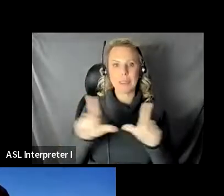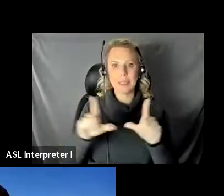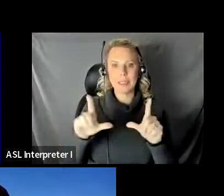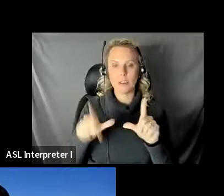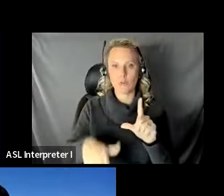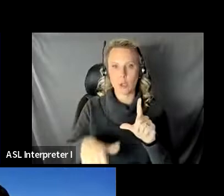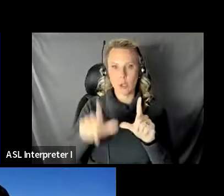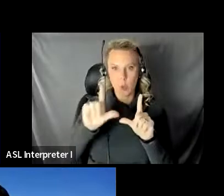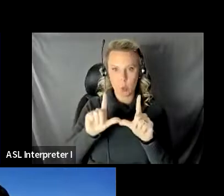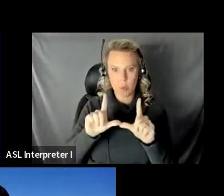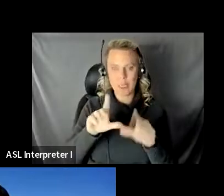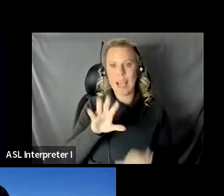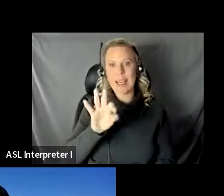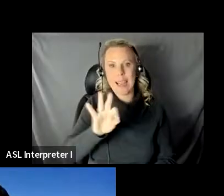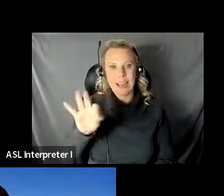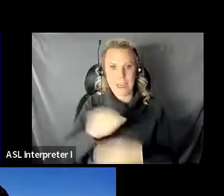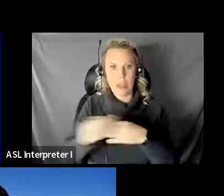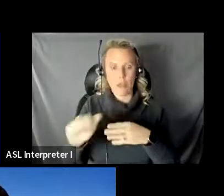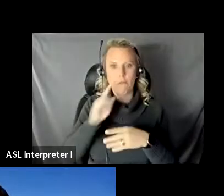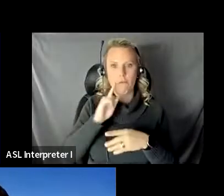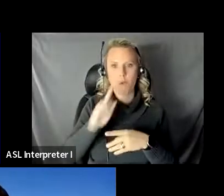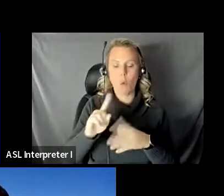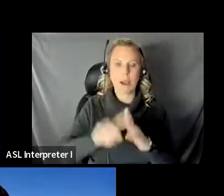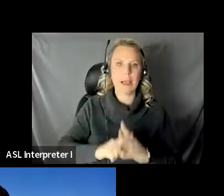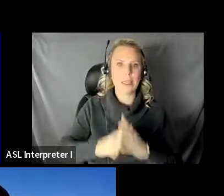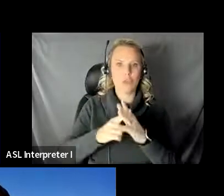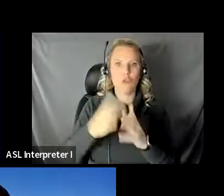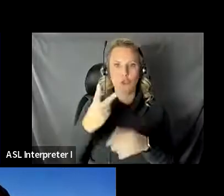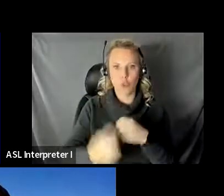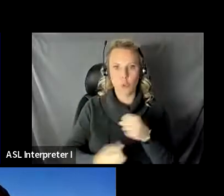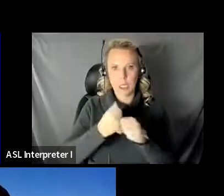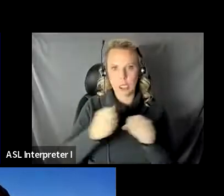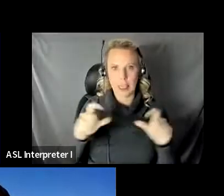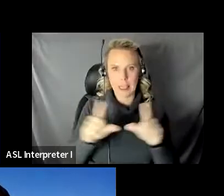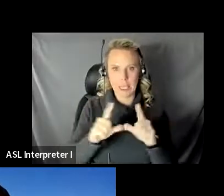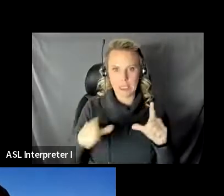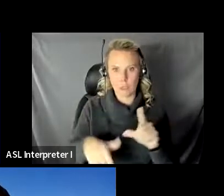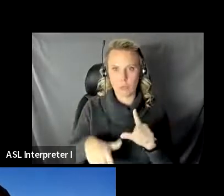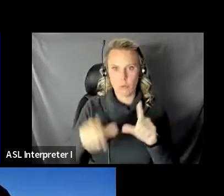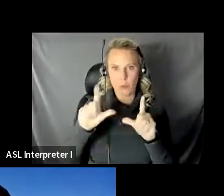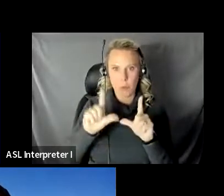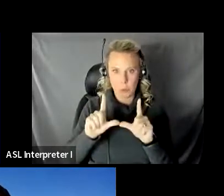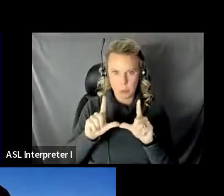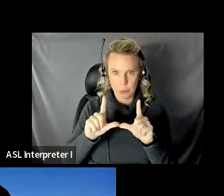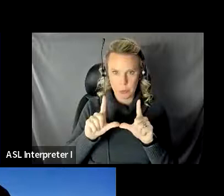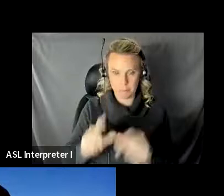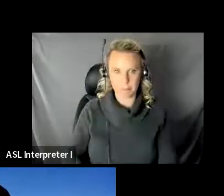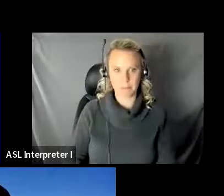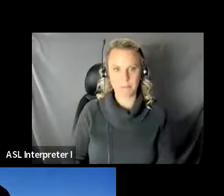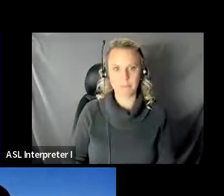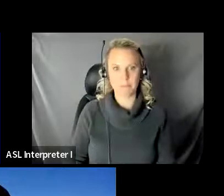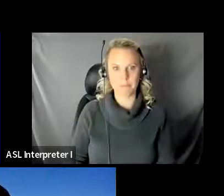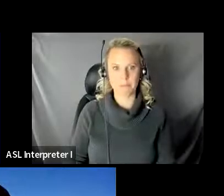renewals and $99 for initial 2-year licenses and renewals.